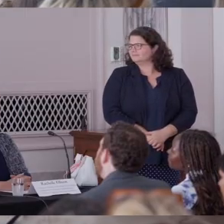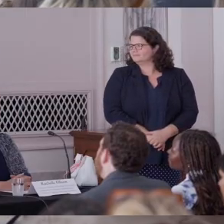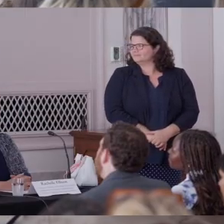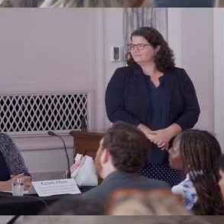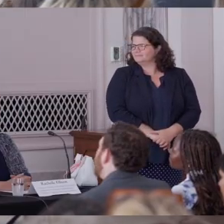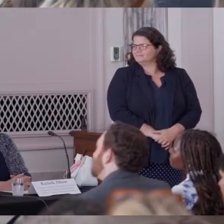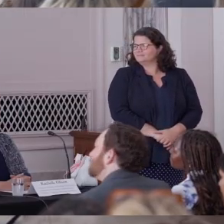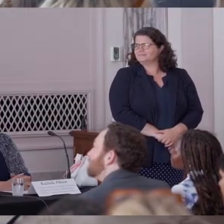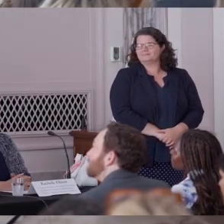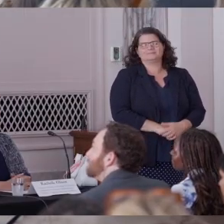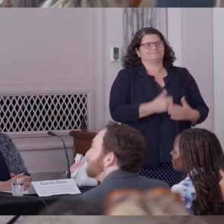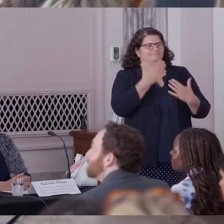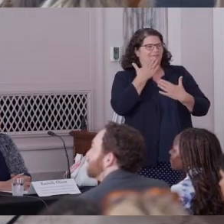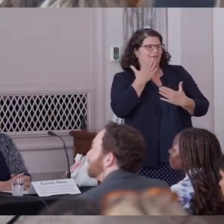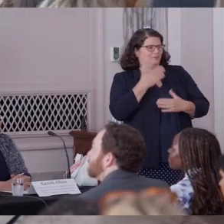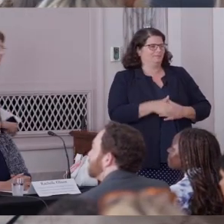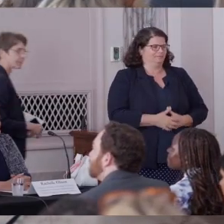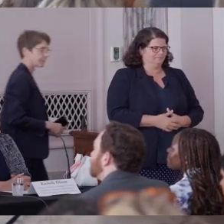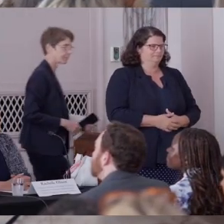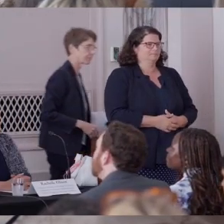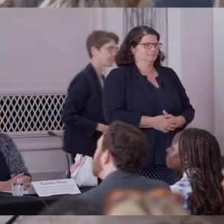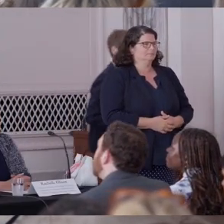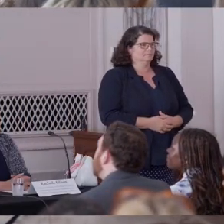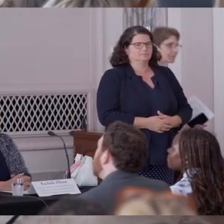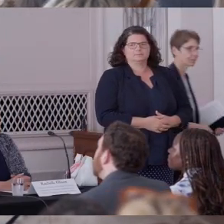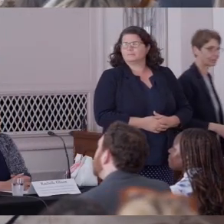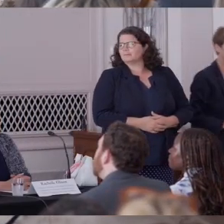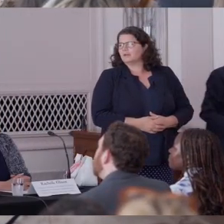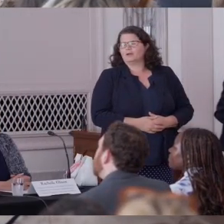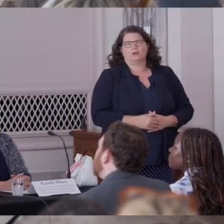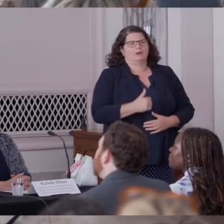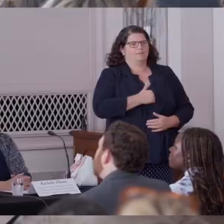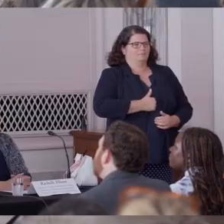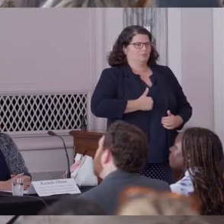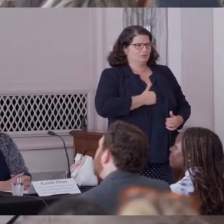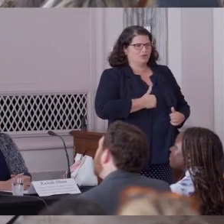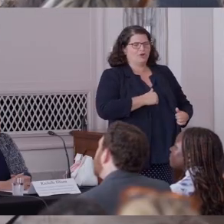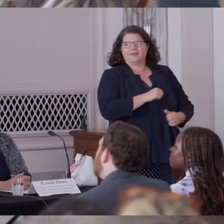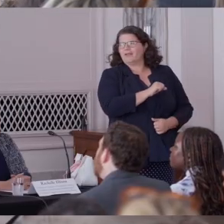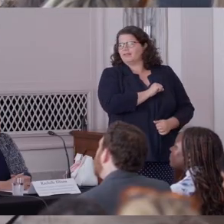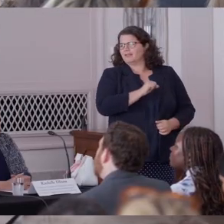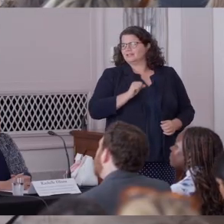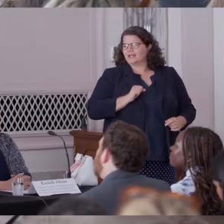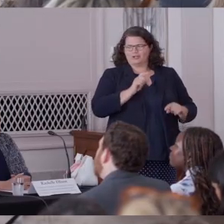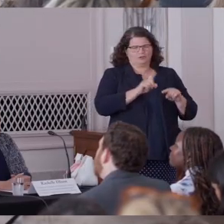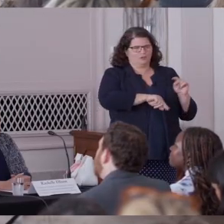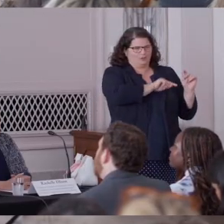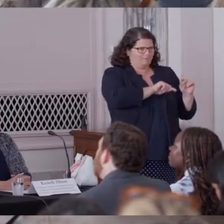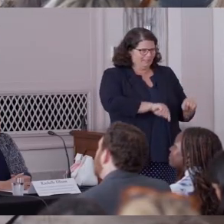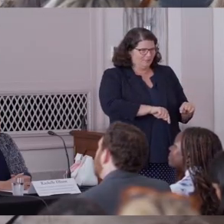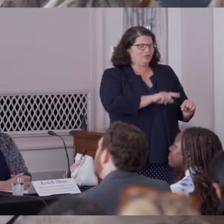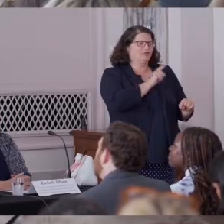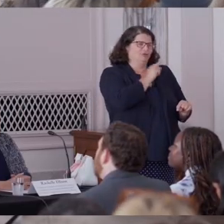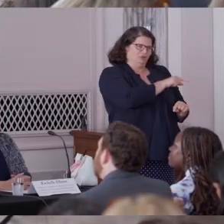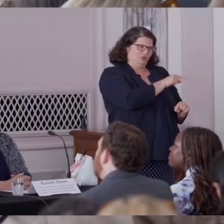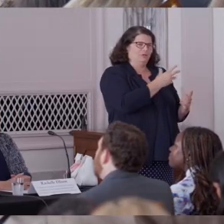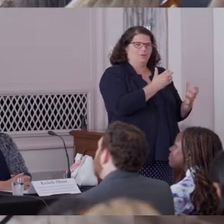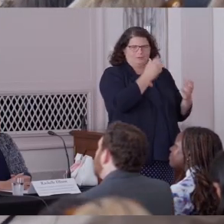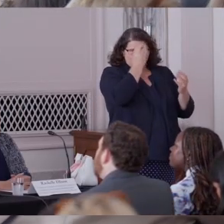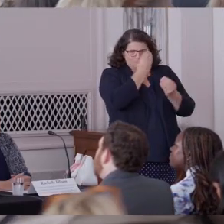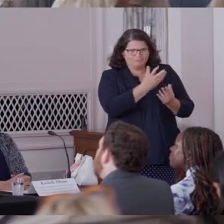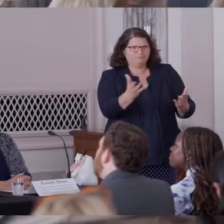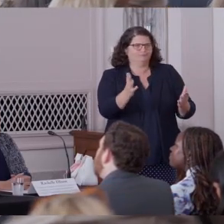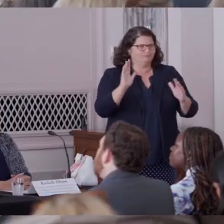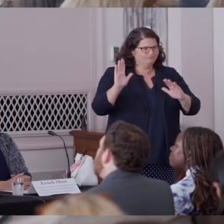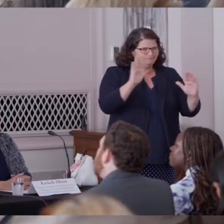Thank you. So sorry the senator couldn't be here. She's definitely sends her regards and thanks you for everything